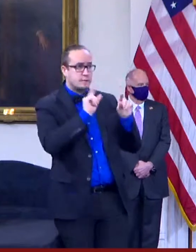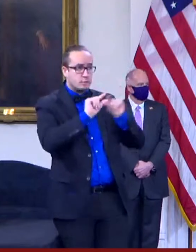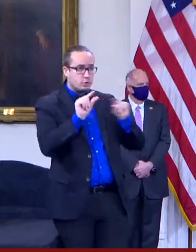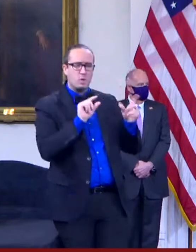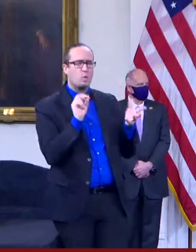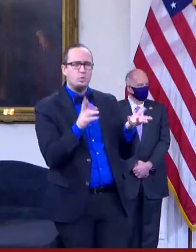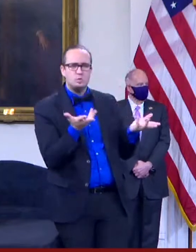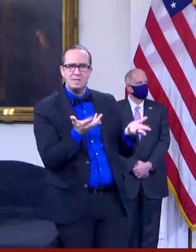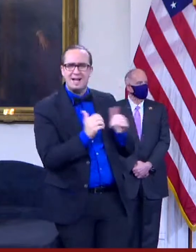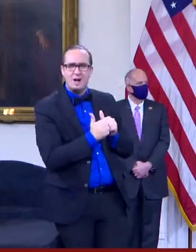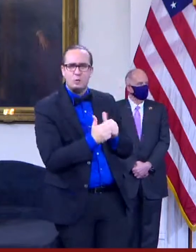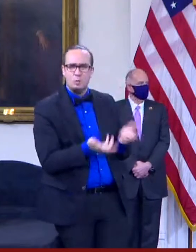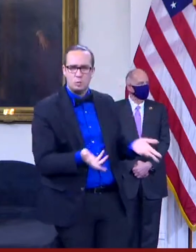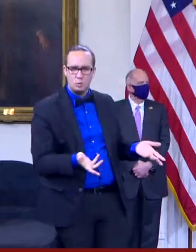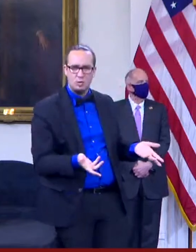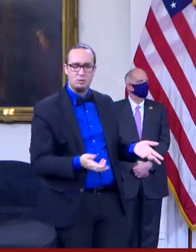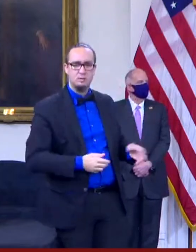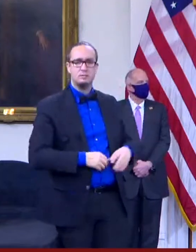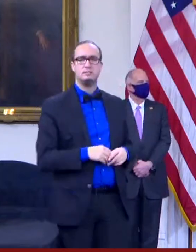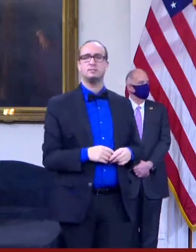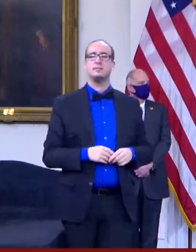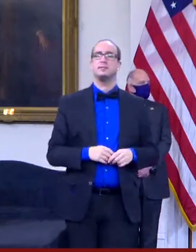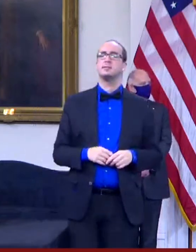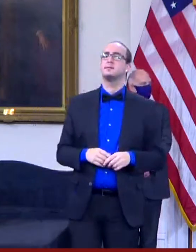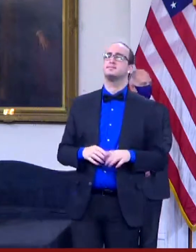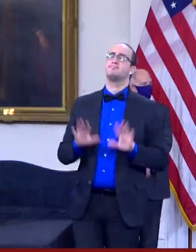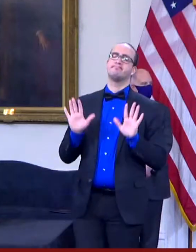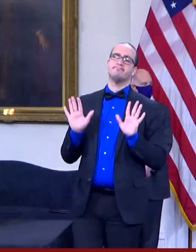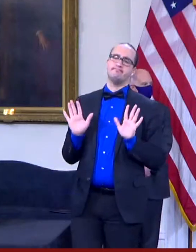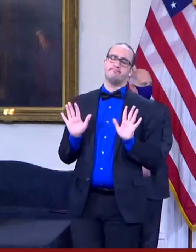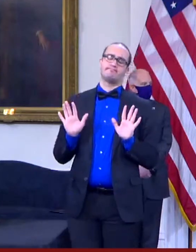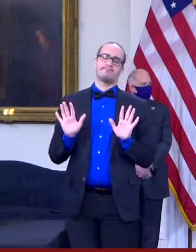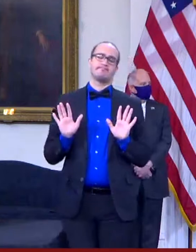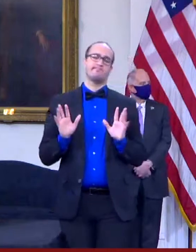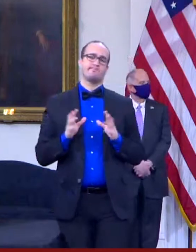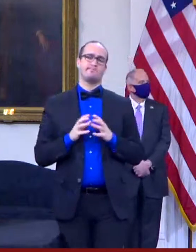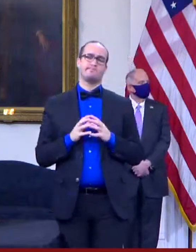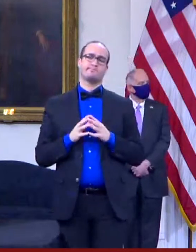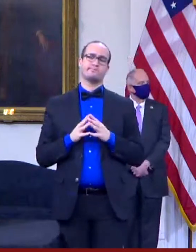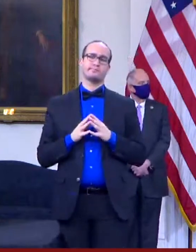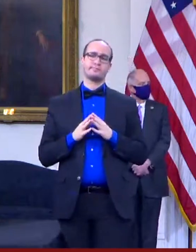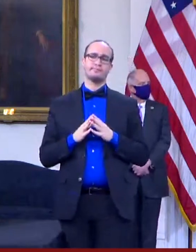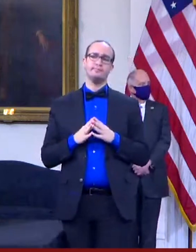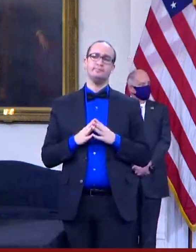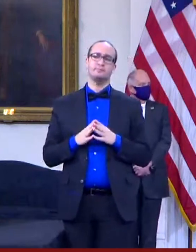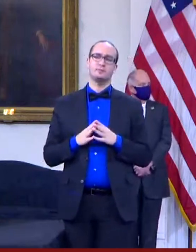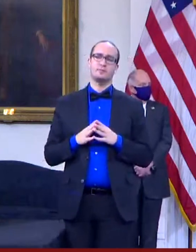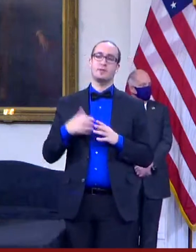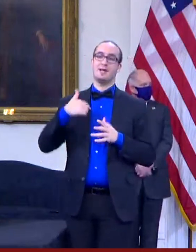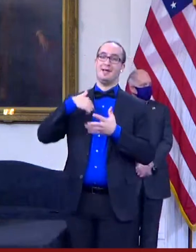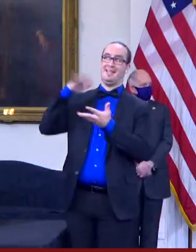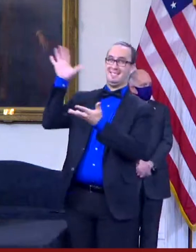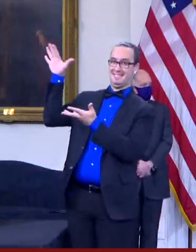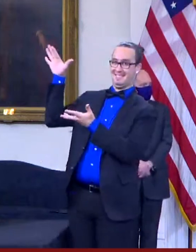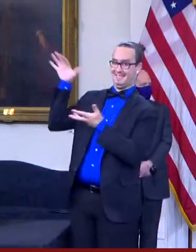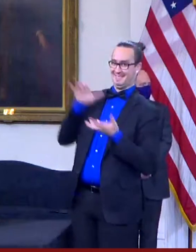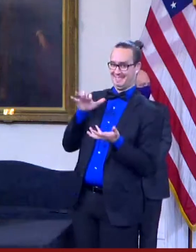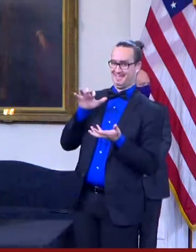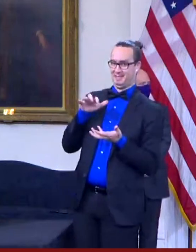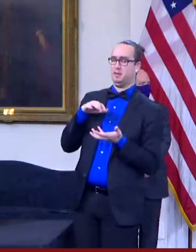vaccine. As we get more vaccine, certainly we'll be able to go to more places. But the vaccine is what we